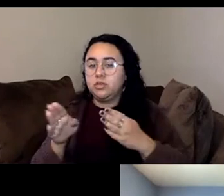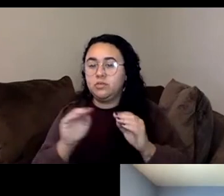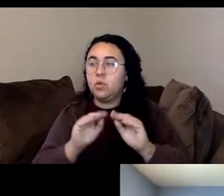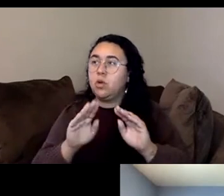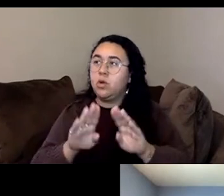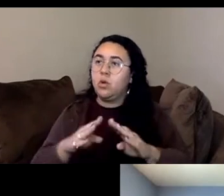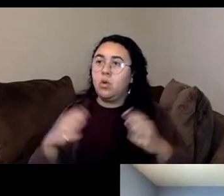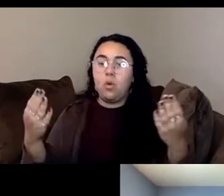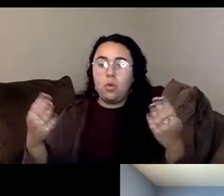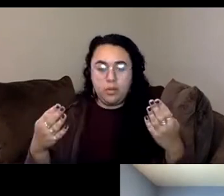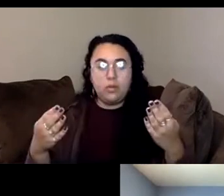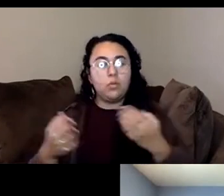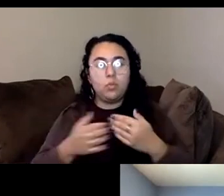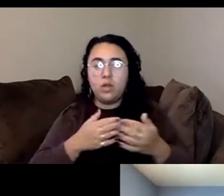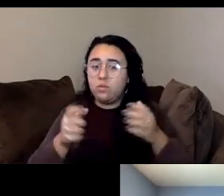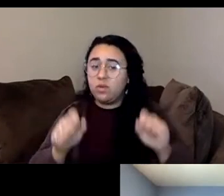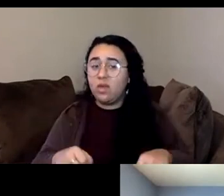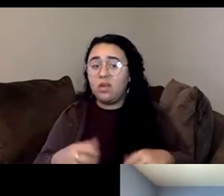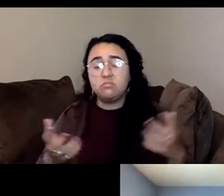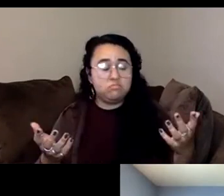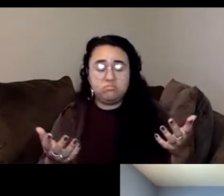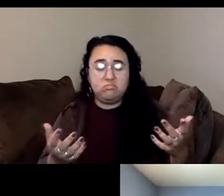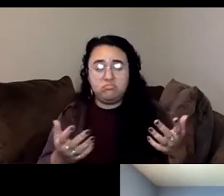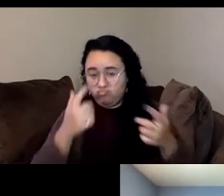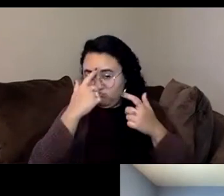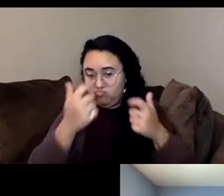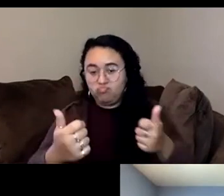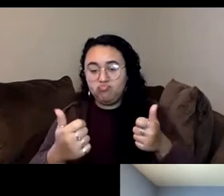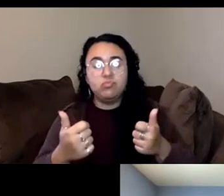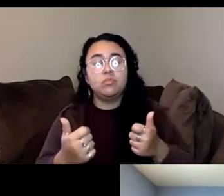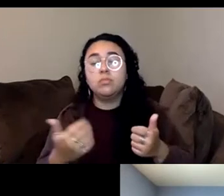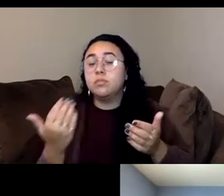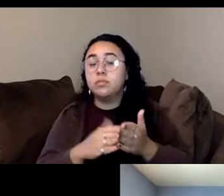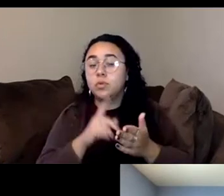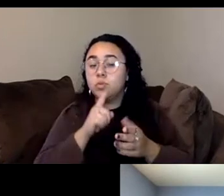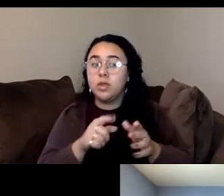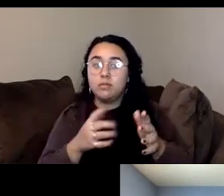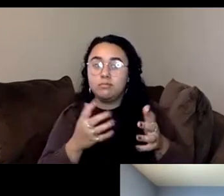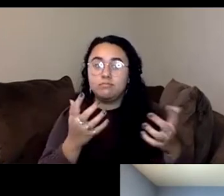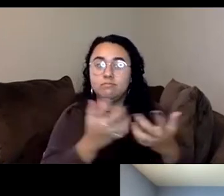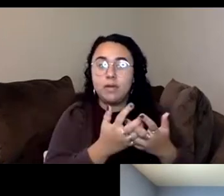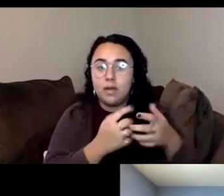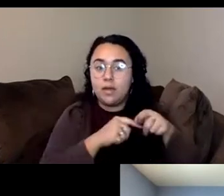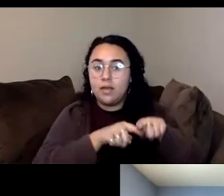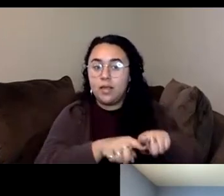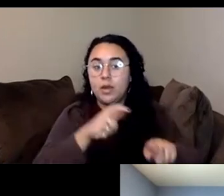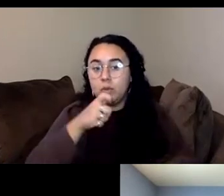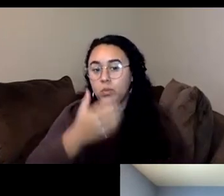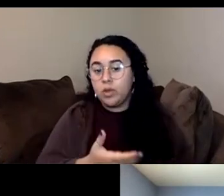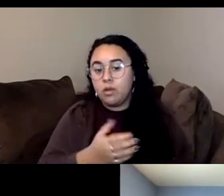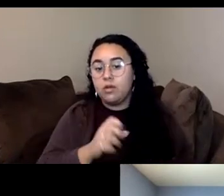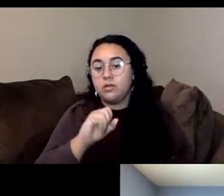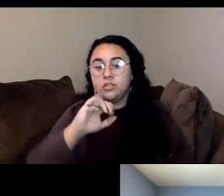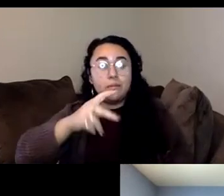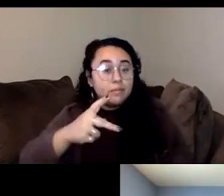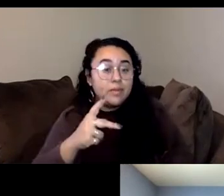open-ended to whatever you can give, because again, totally aligned with who we are as an